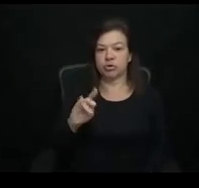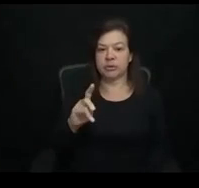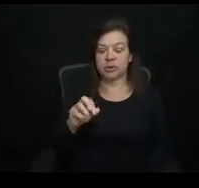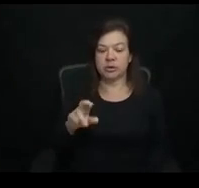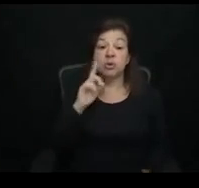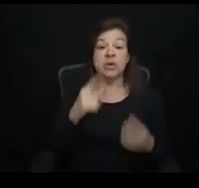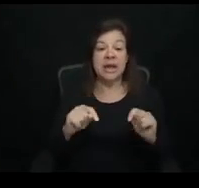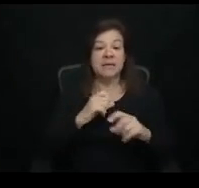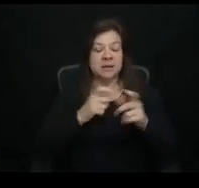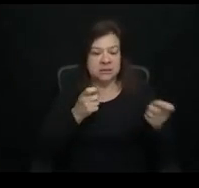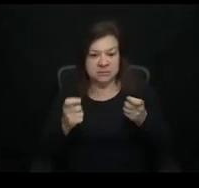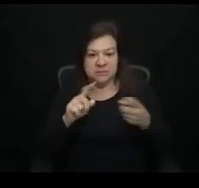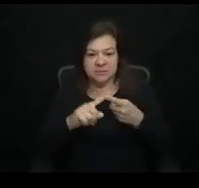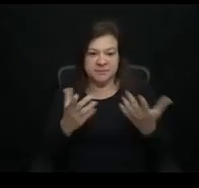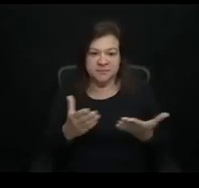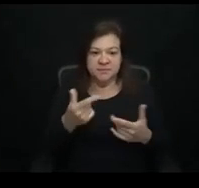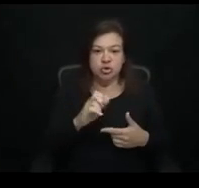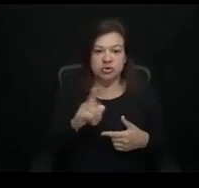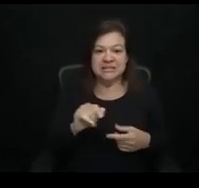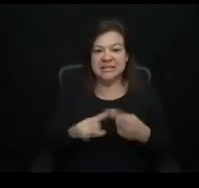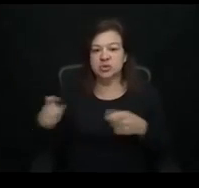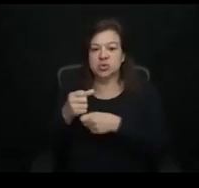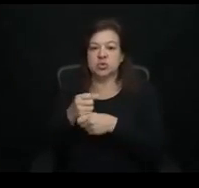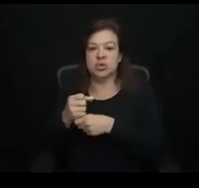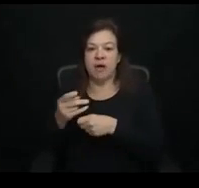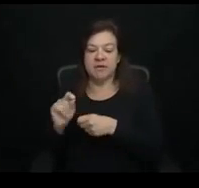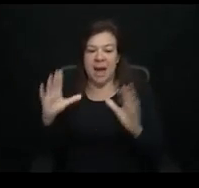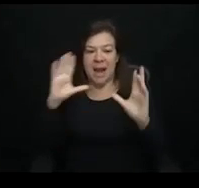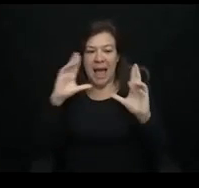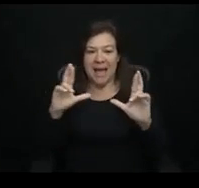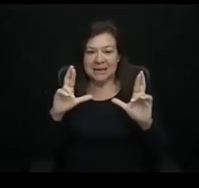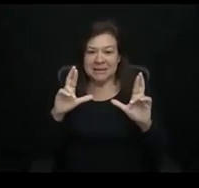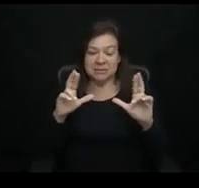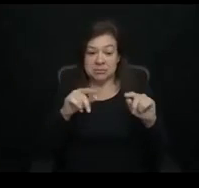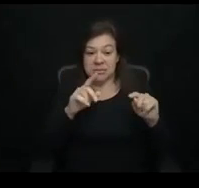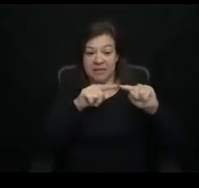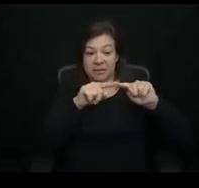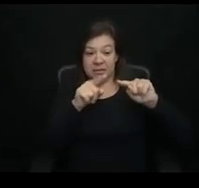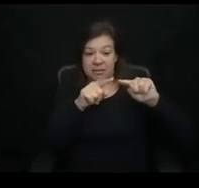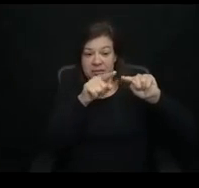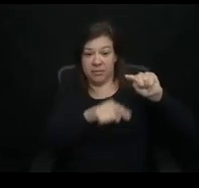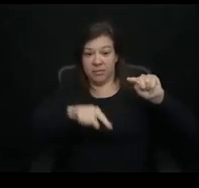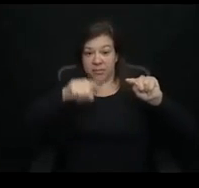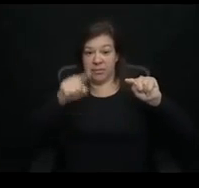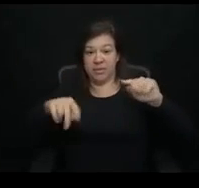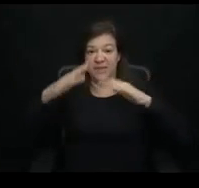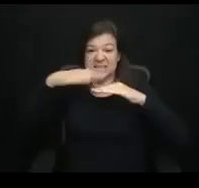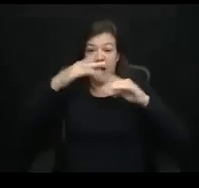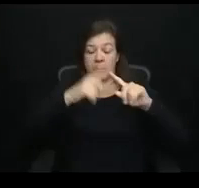Pot. I would expect that part of the fire will be that perimeter of the fire will be contained in the next few